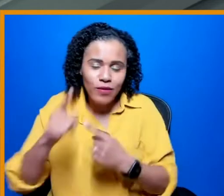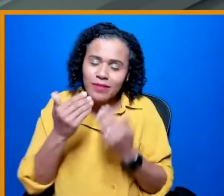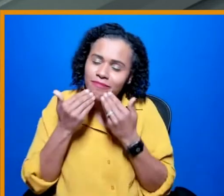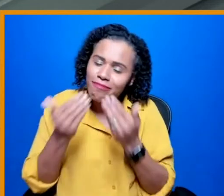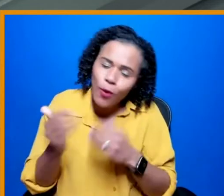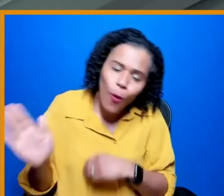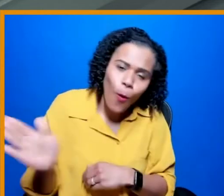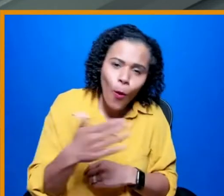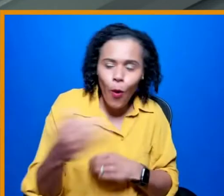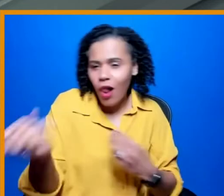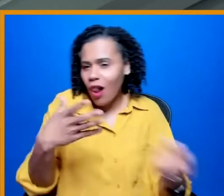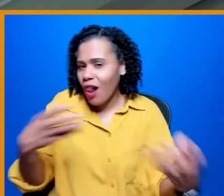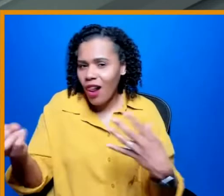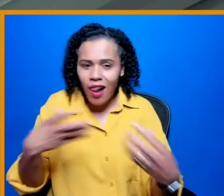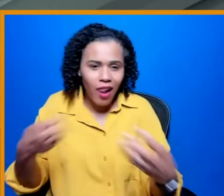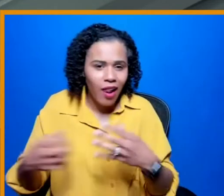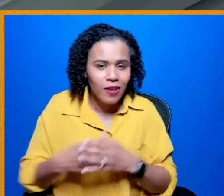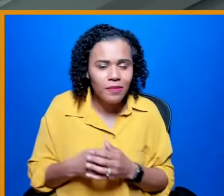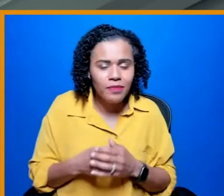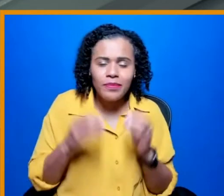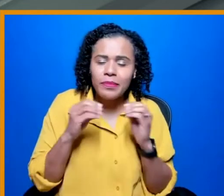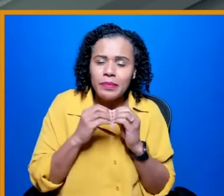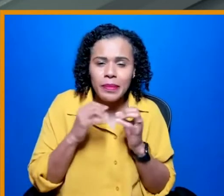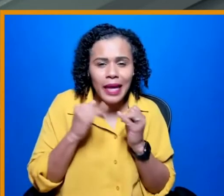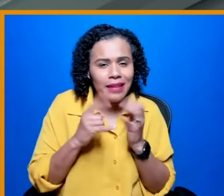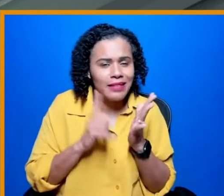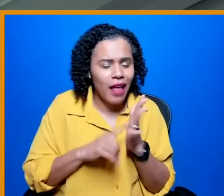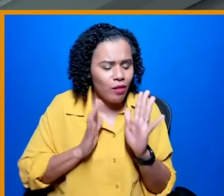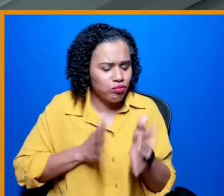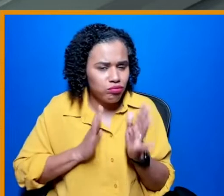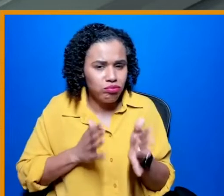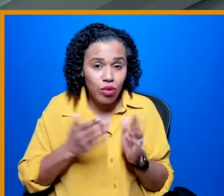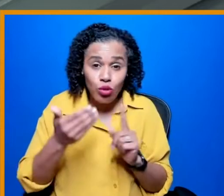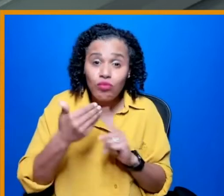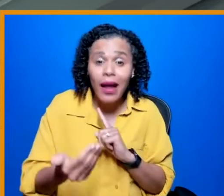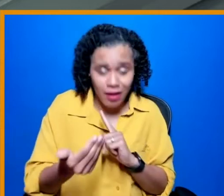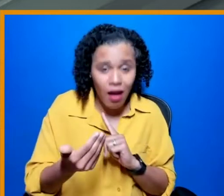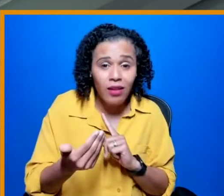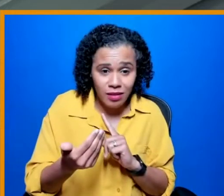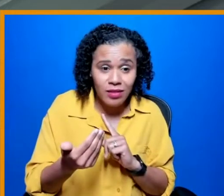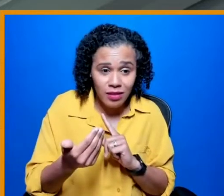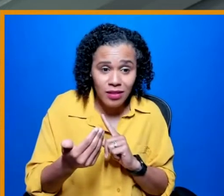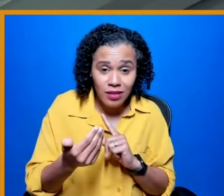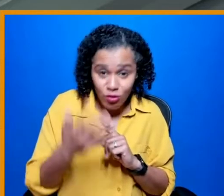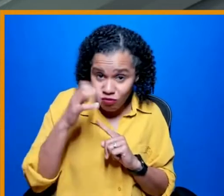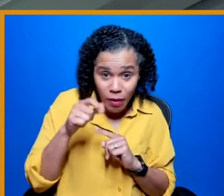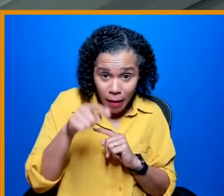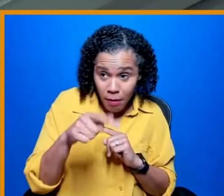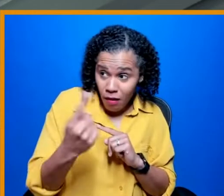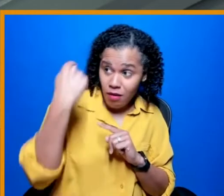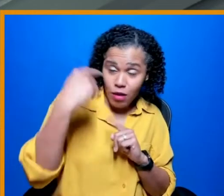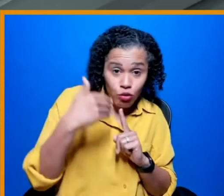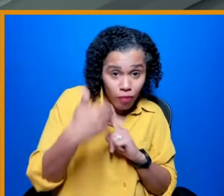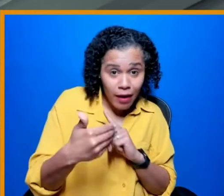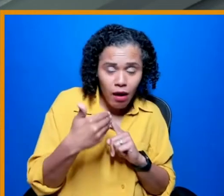contributed. British Sign Language was recognised, as Sal reminded us, as a language in